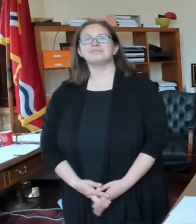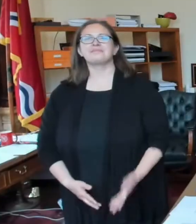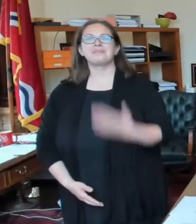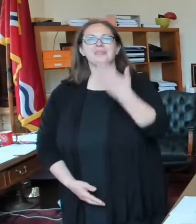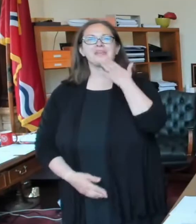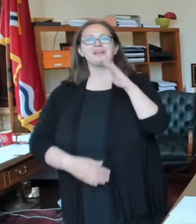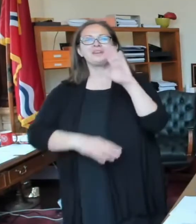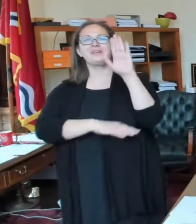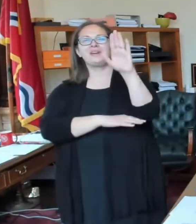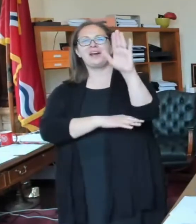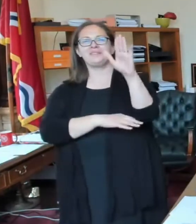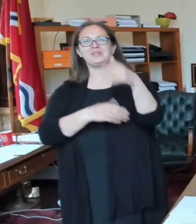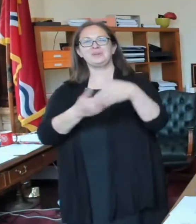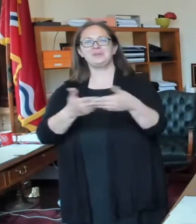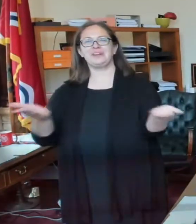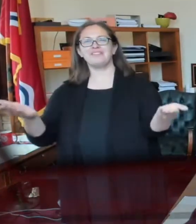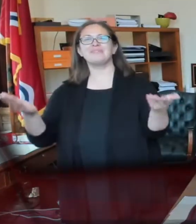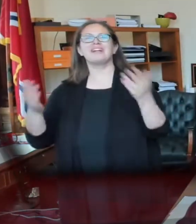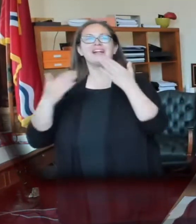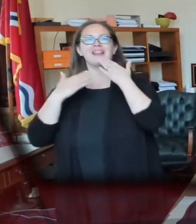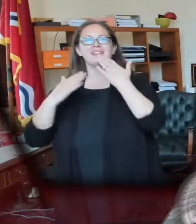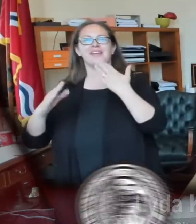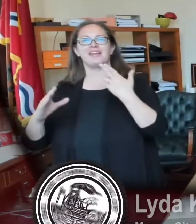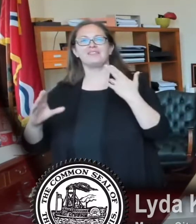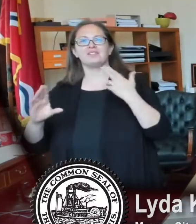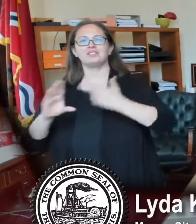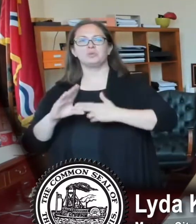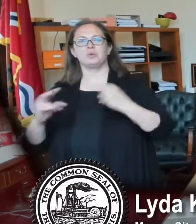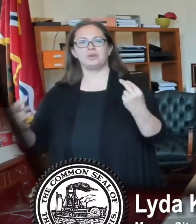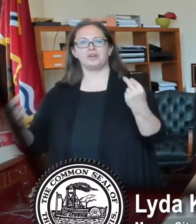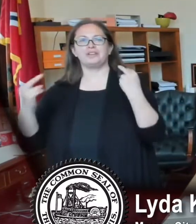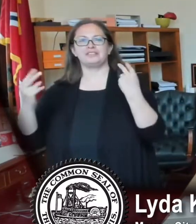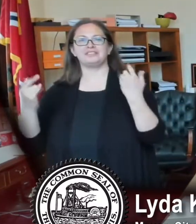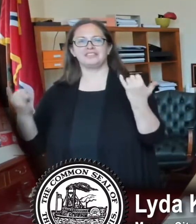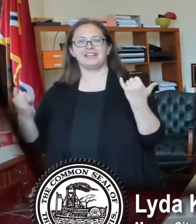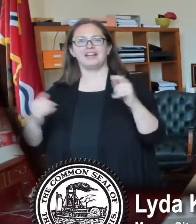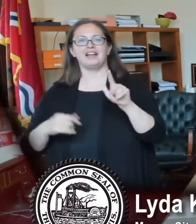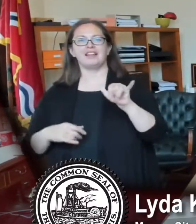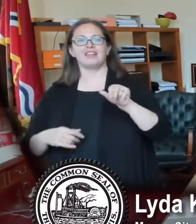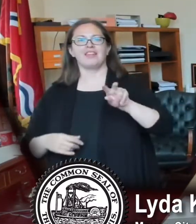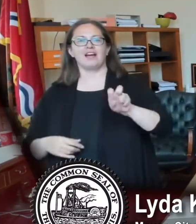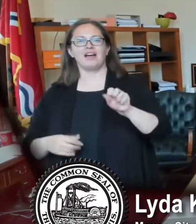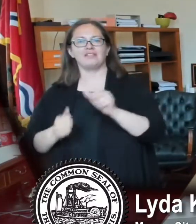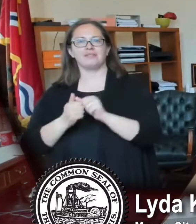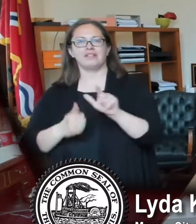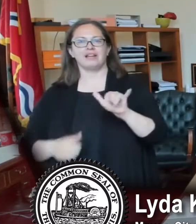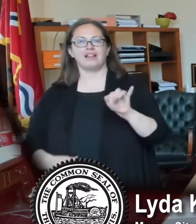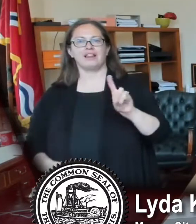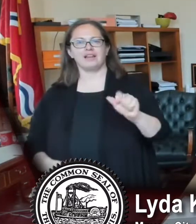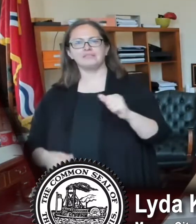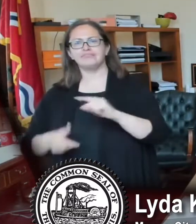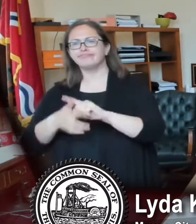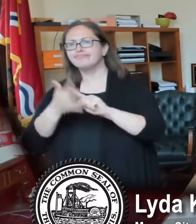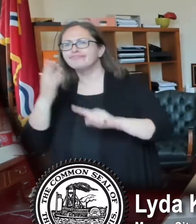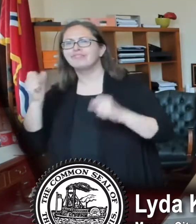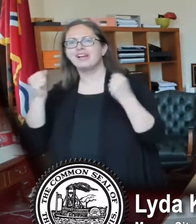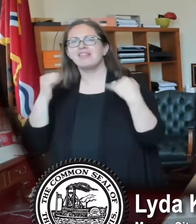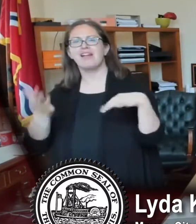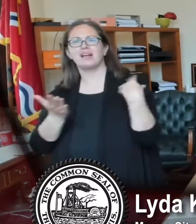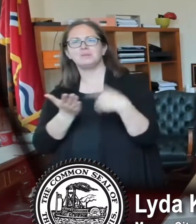Good afternoon, everybody. Thank you for joining us today on Live with Lida. We've got a lot of things to cover